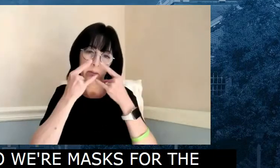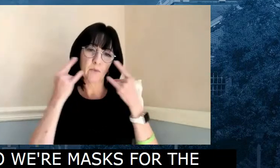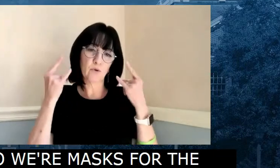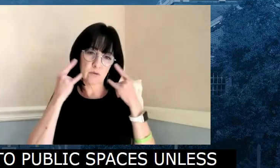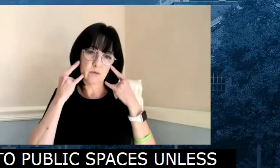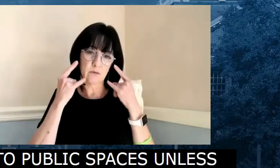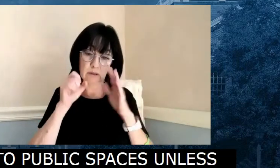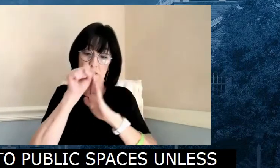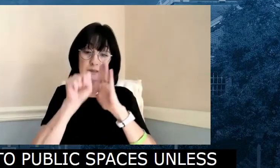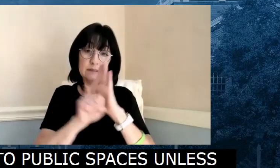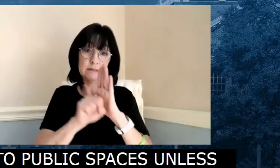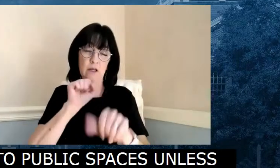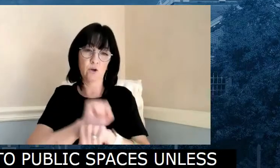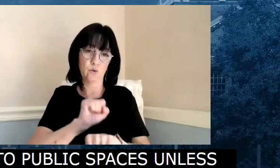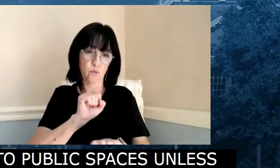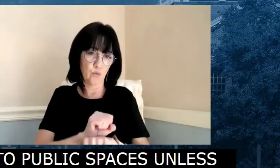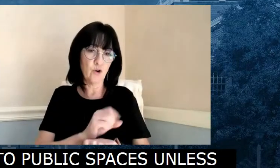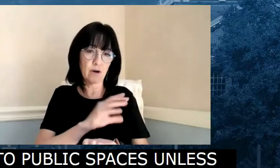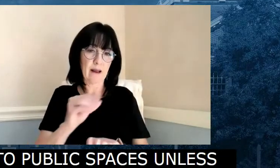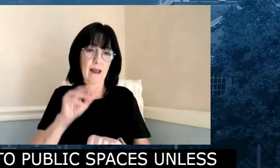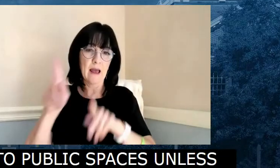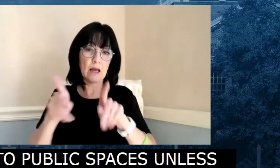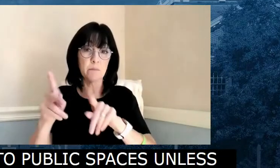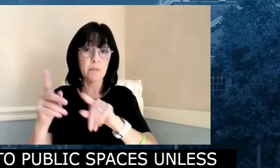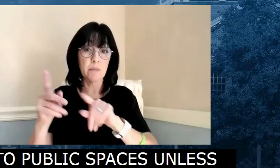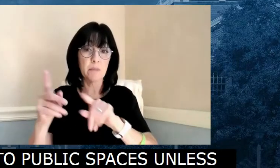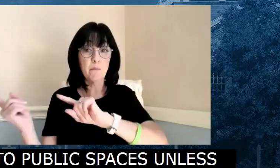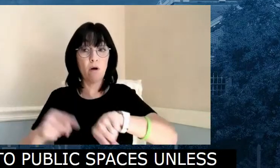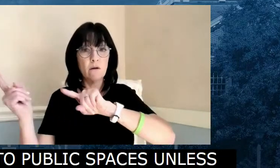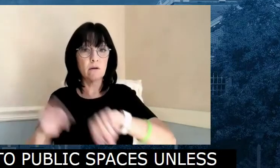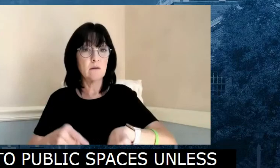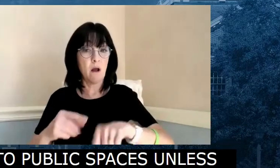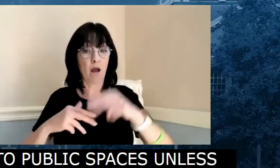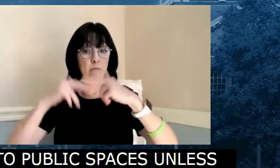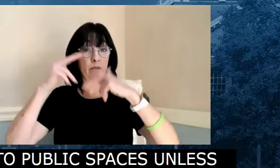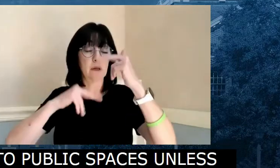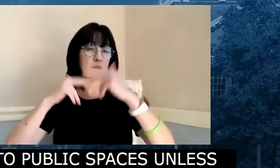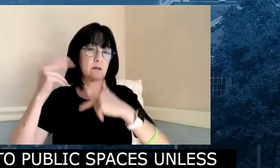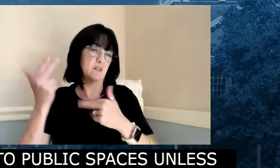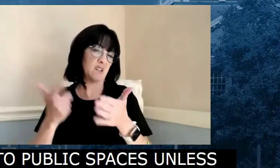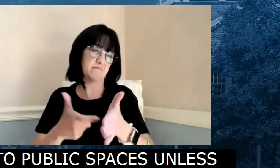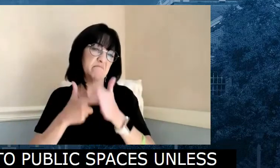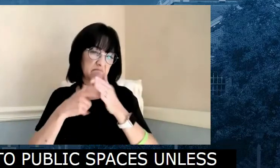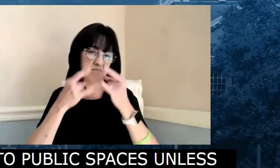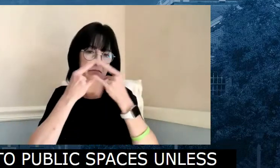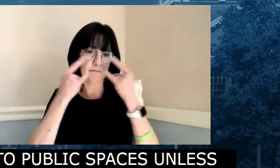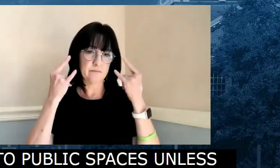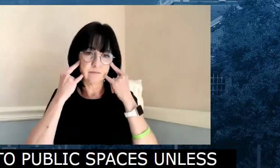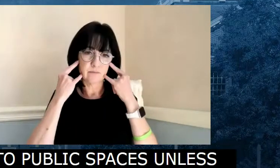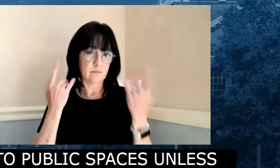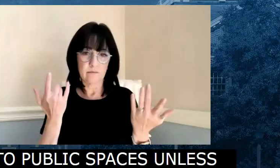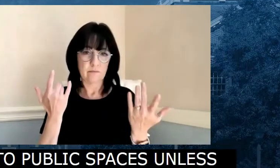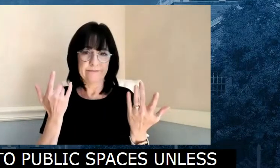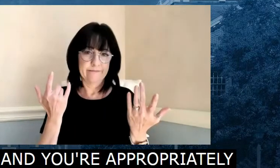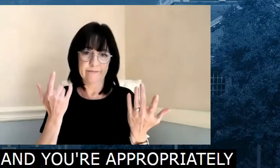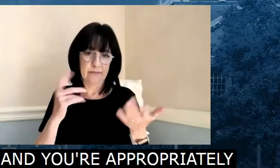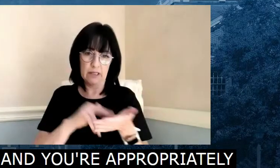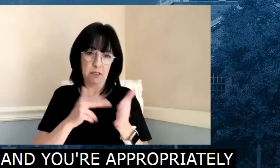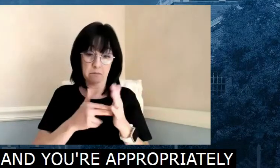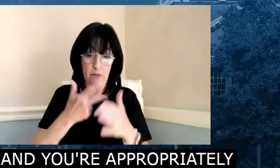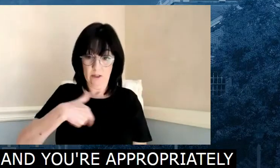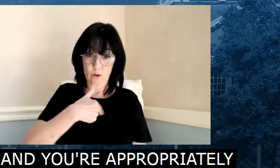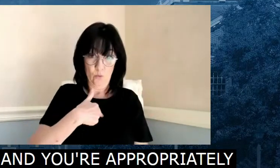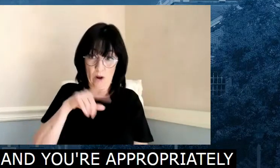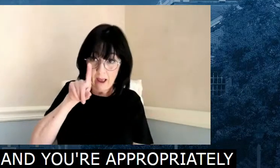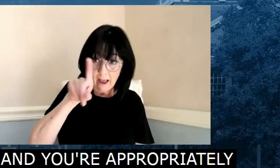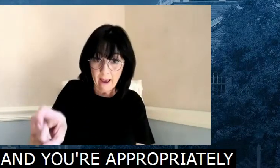your workplace setting and you're appropriately distant from folks, just so that we don't, because we're not going to ask the question, right? And so we don't